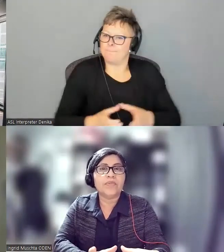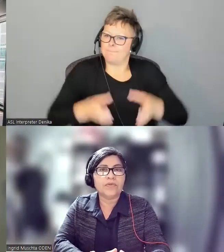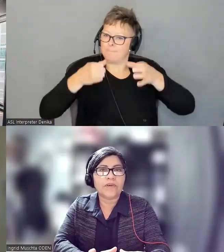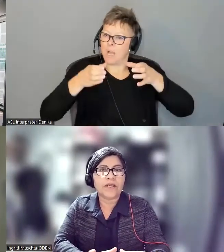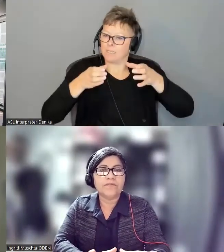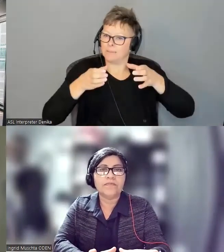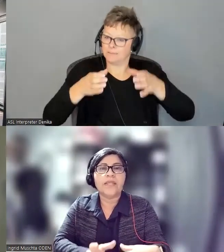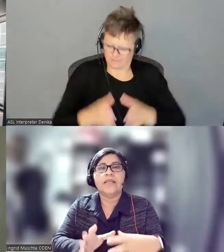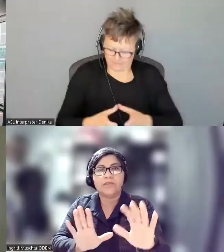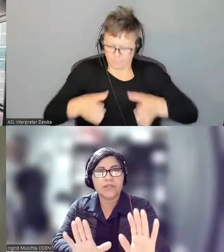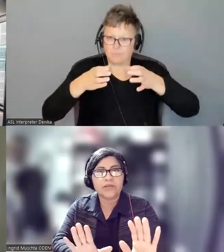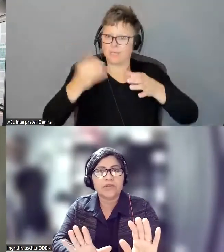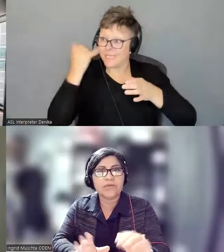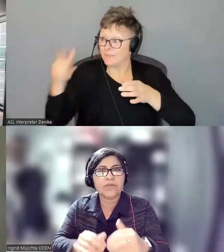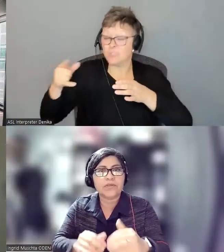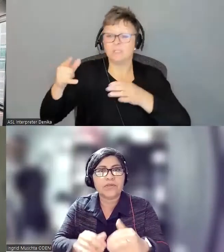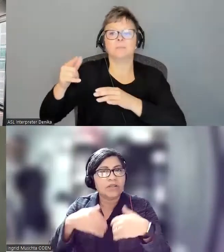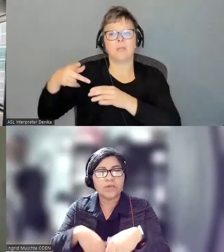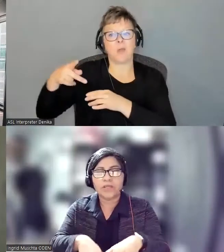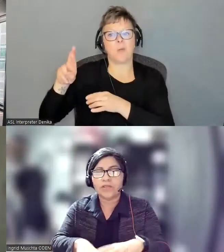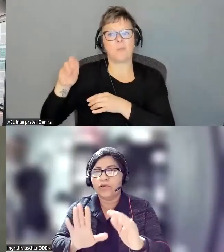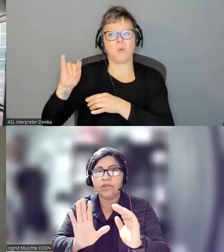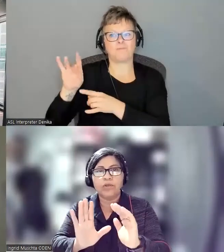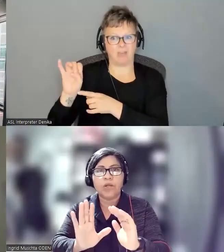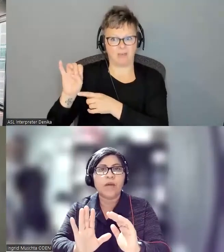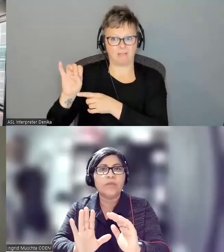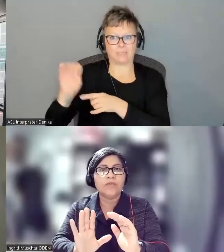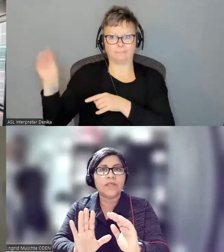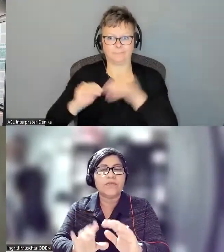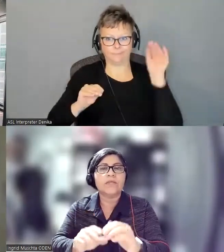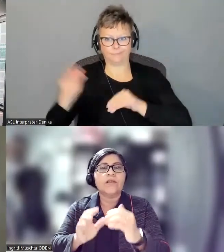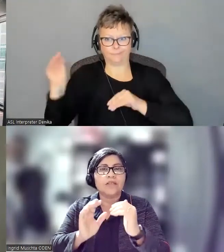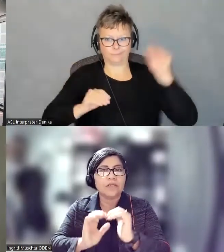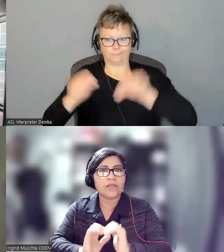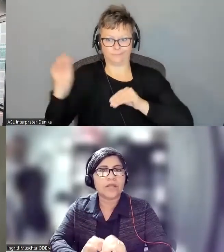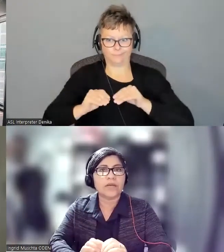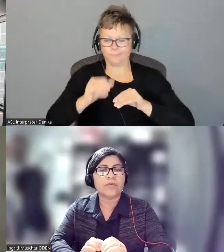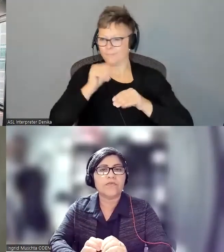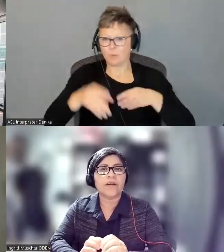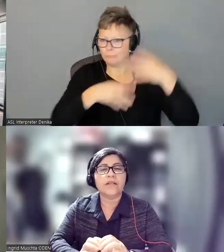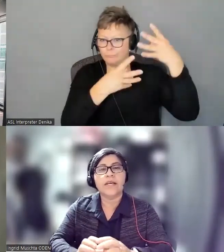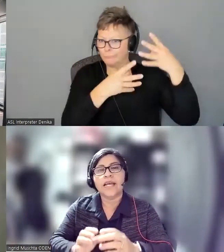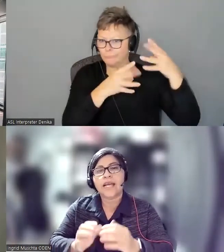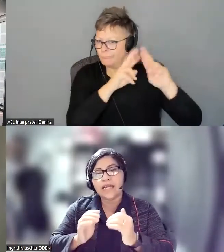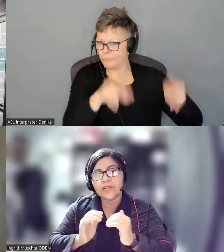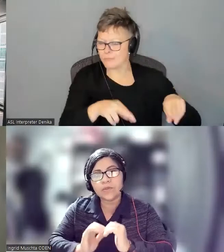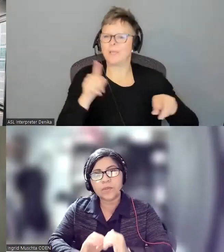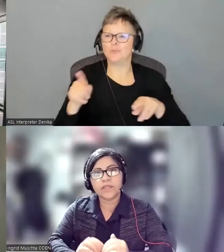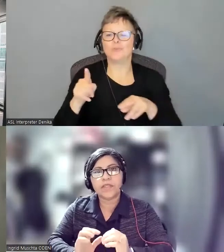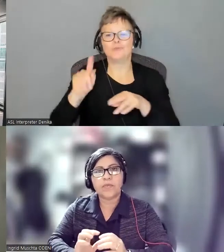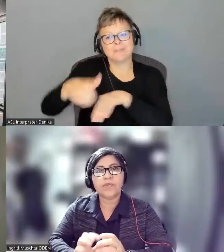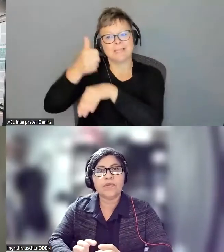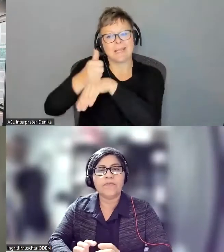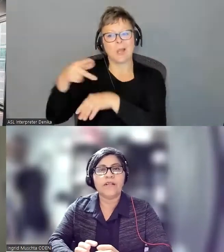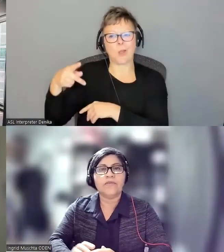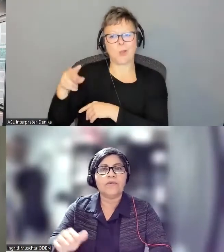a profile, so we don't use, you don't upload resumes, you actually create a profile. And as you're building